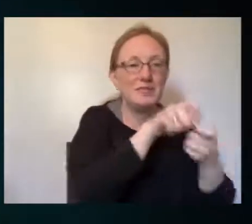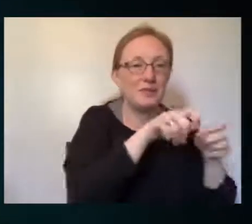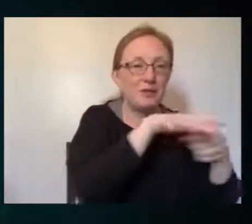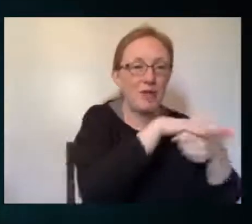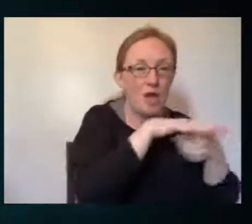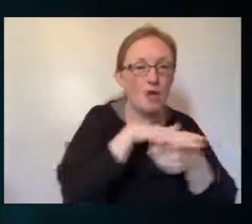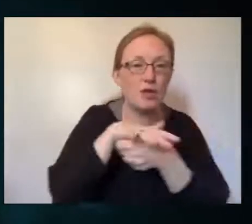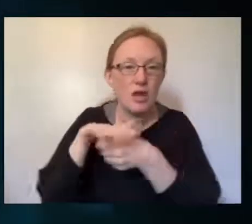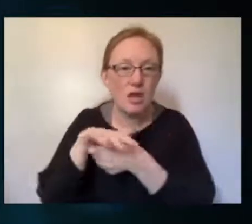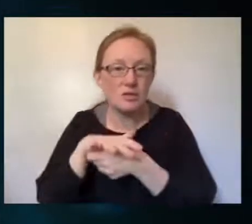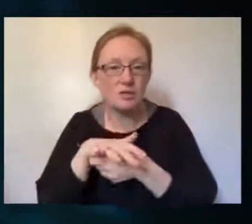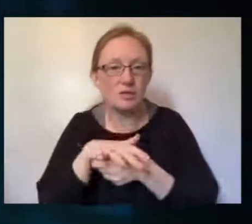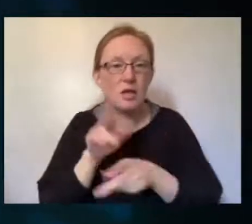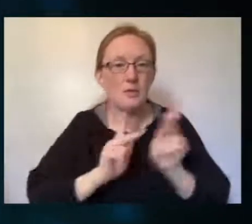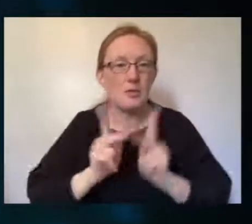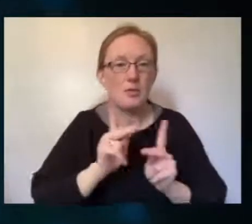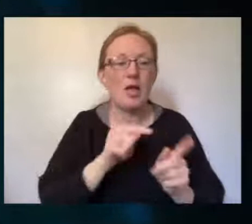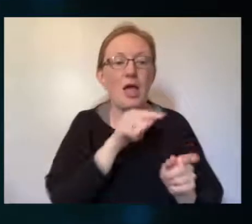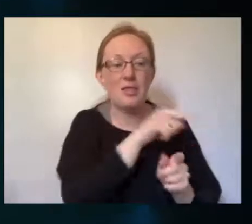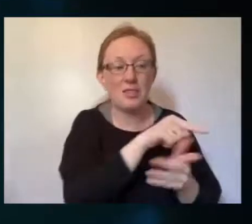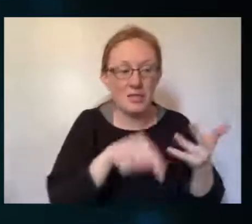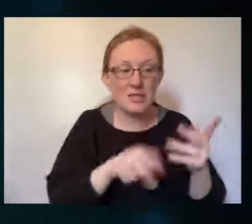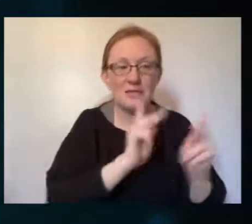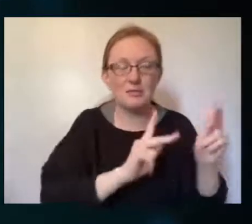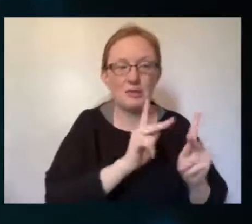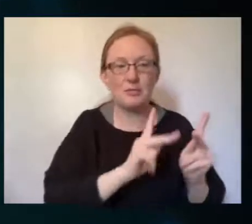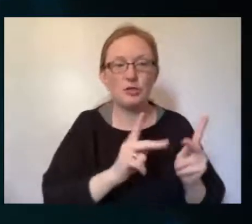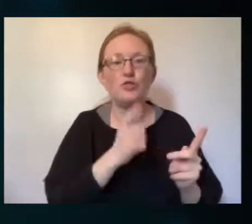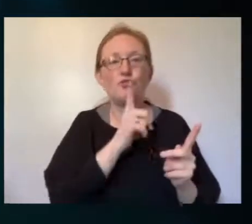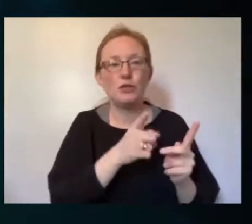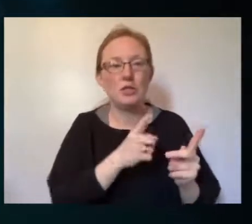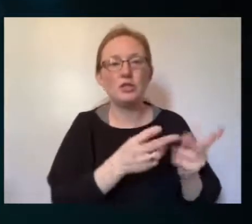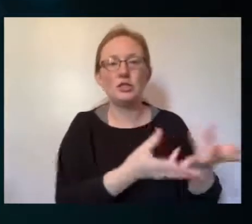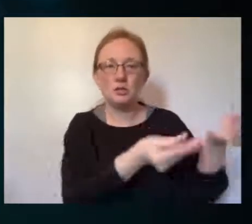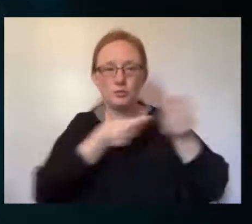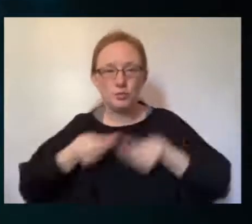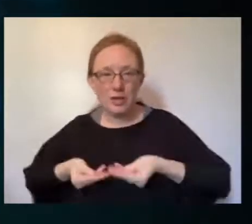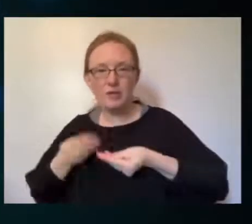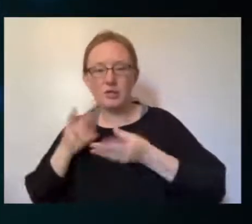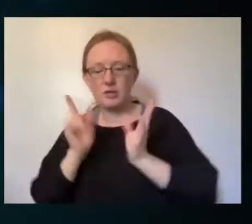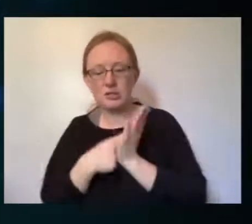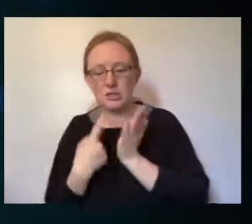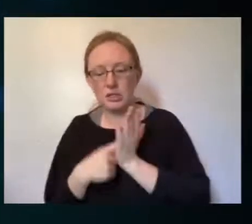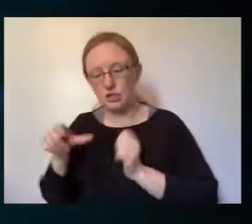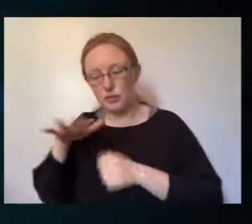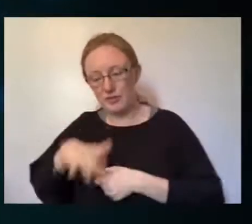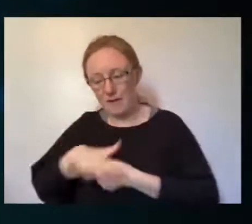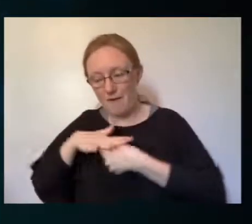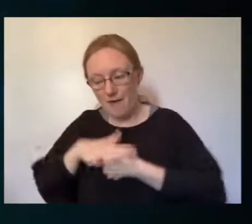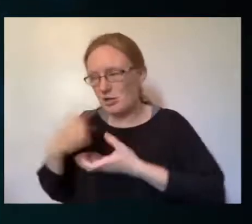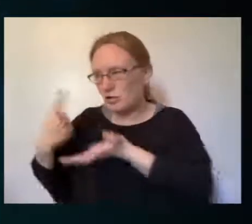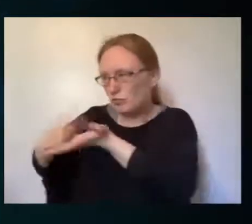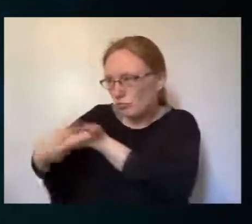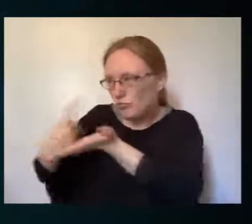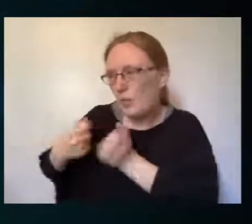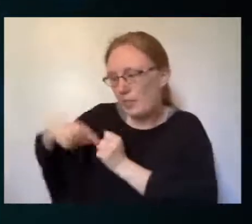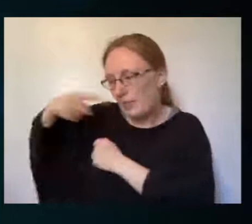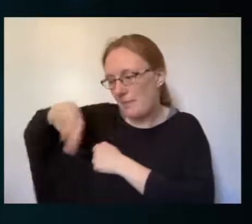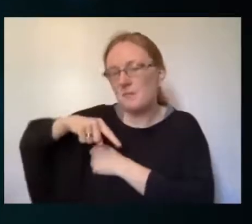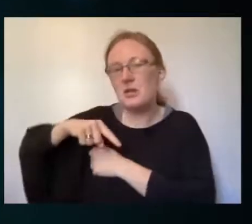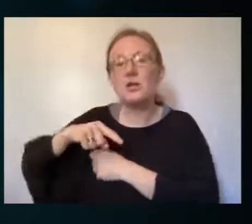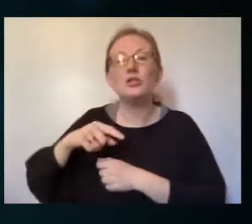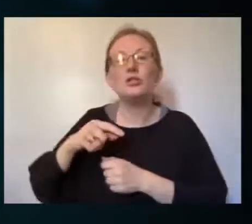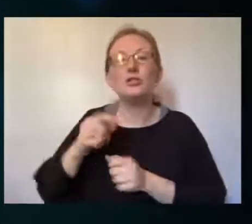people from those pockets actually take part in those discussions. So it then doesn't seem like it is a decision made for them without